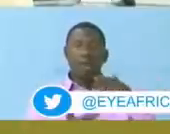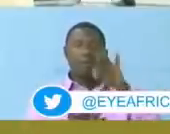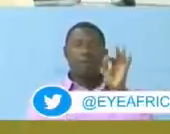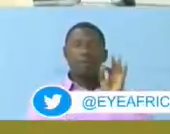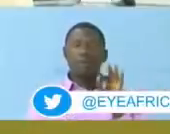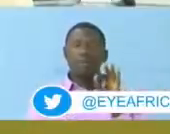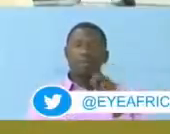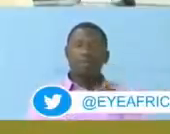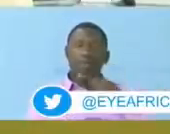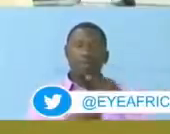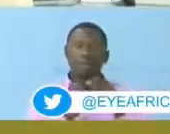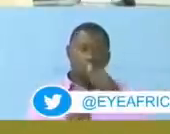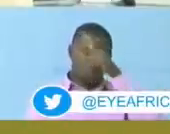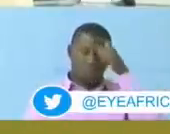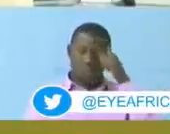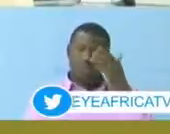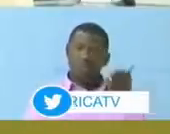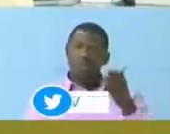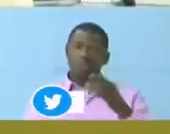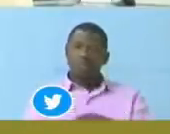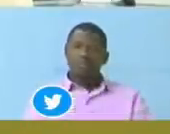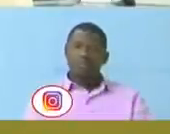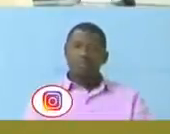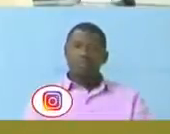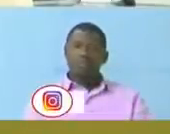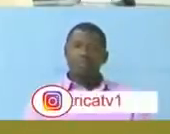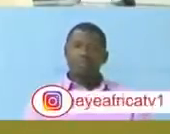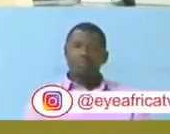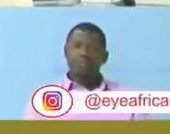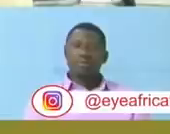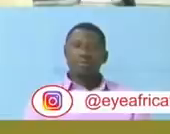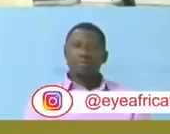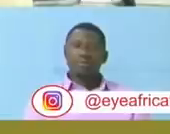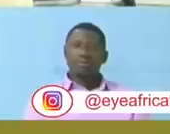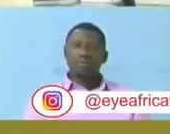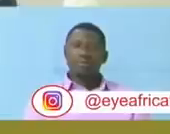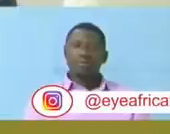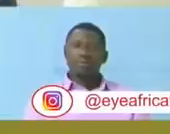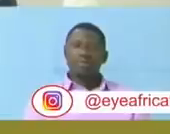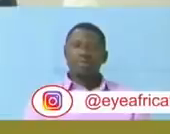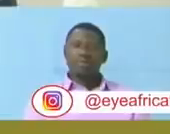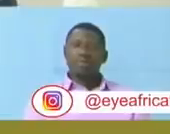Government, this is a policy matter and I'm on a personal side.